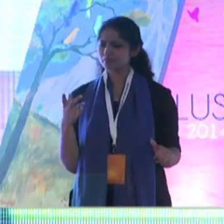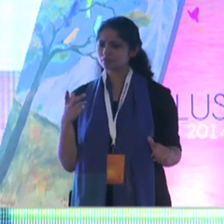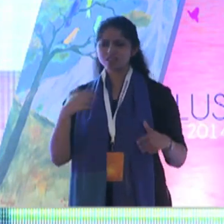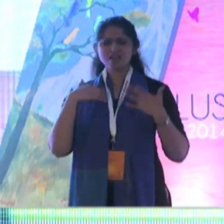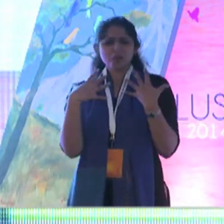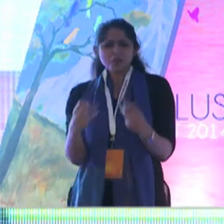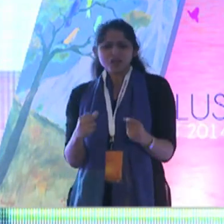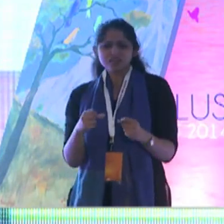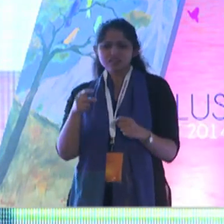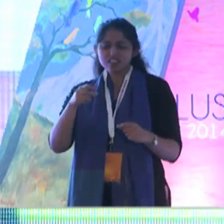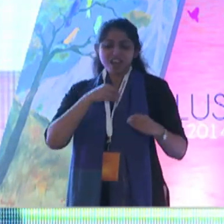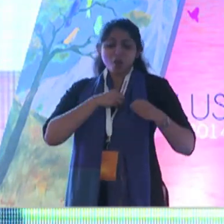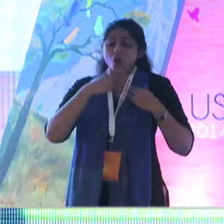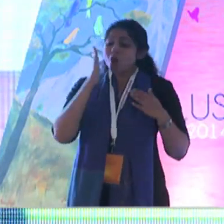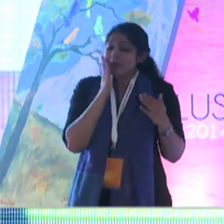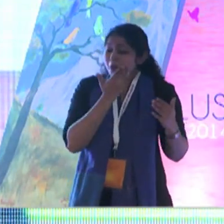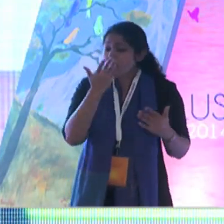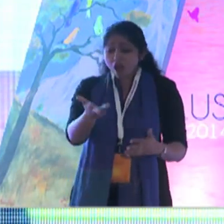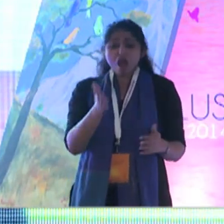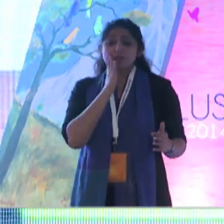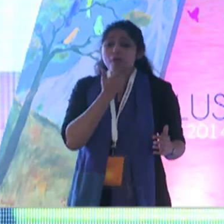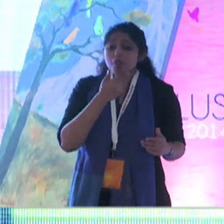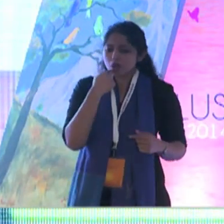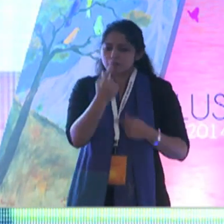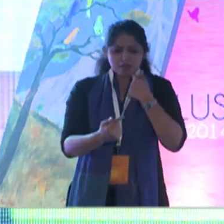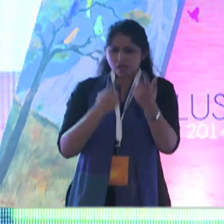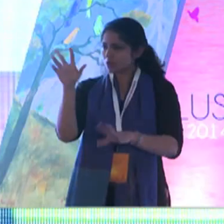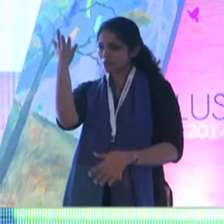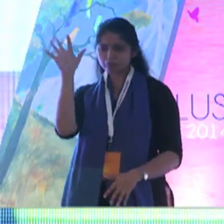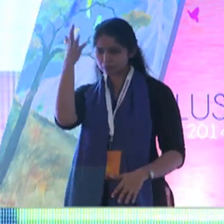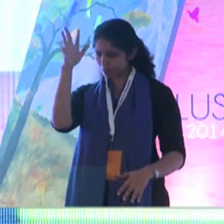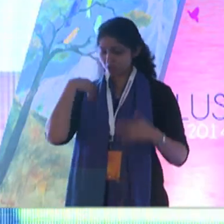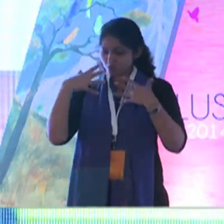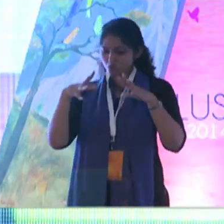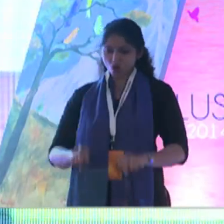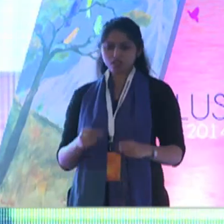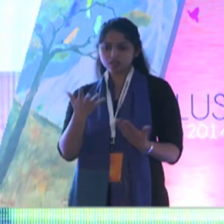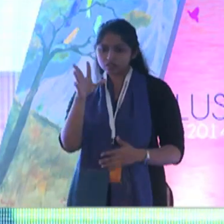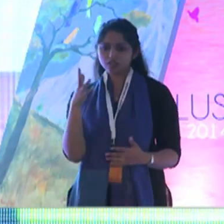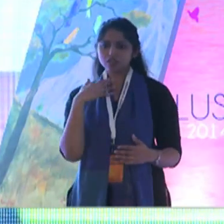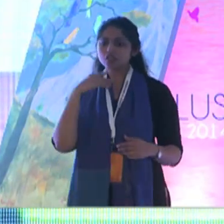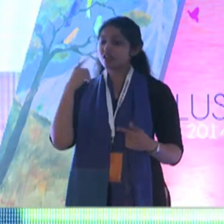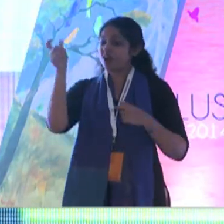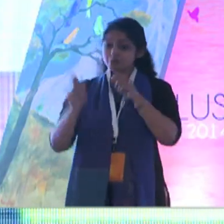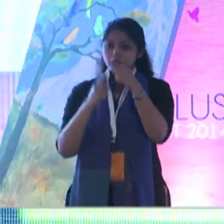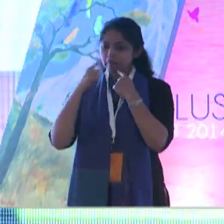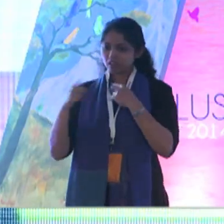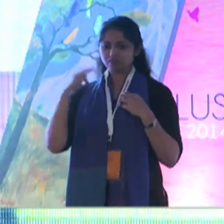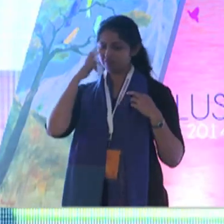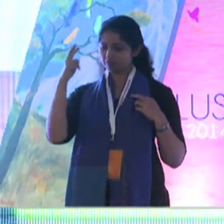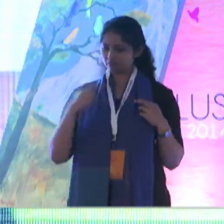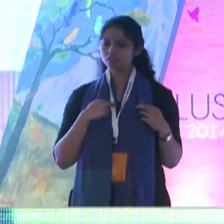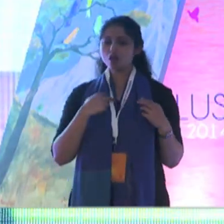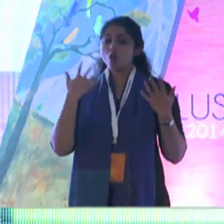I don't need their sympathy. And everywhere I was going, I was only getting sympathy from everyone. So